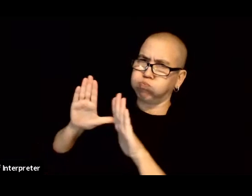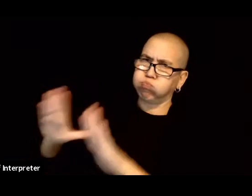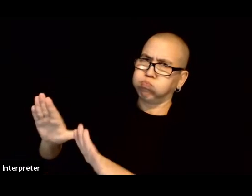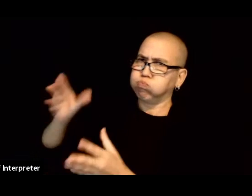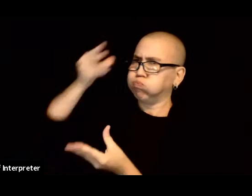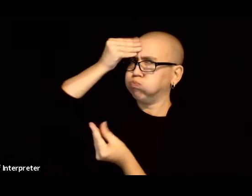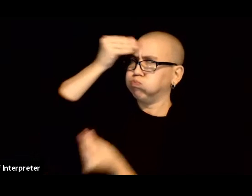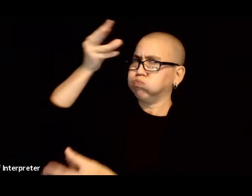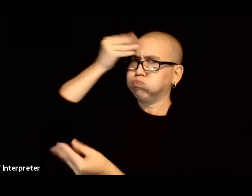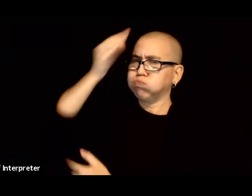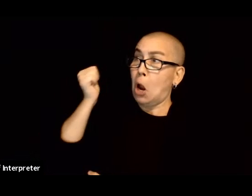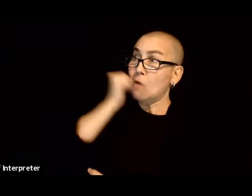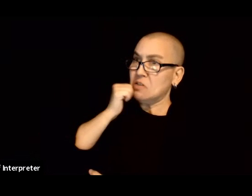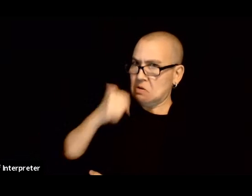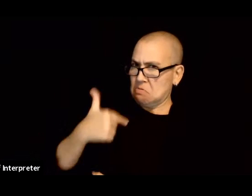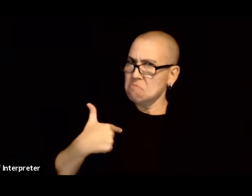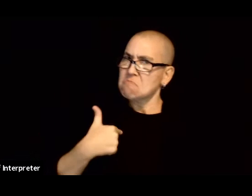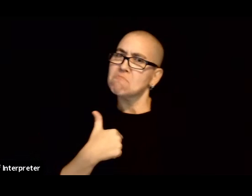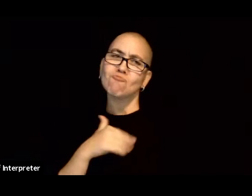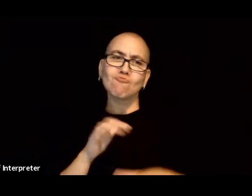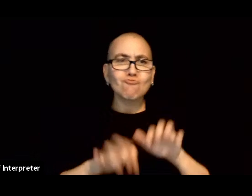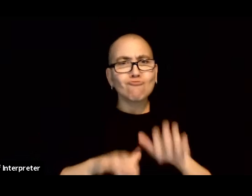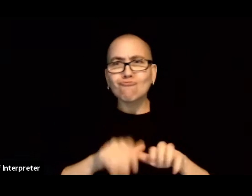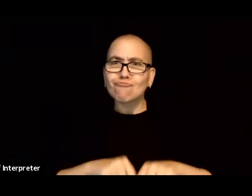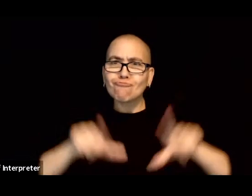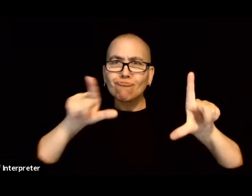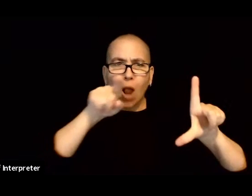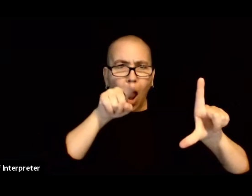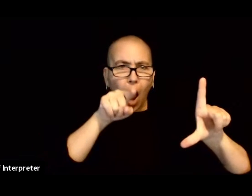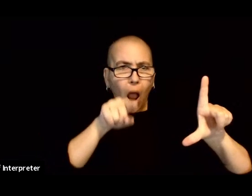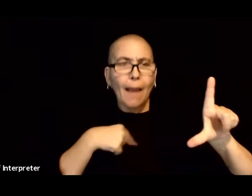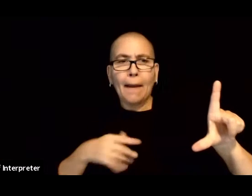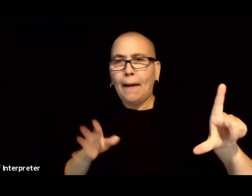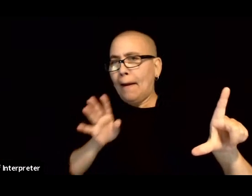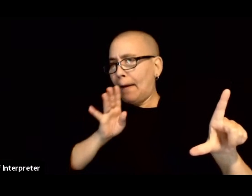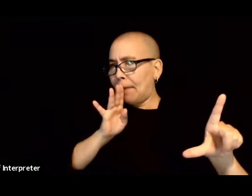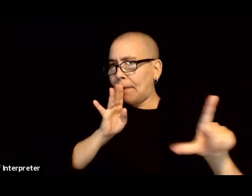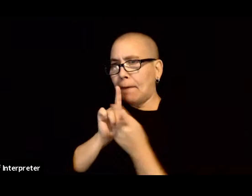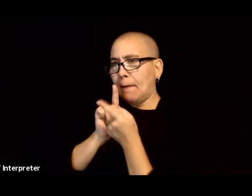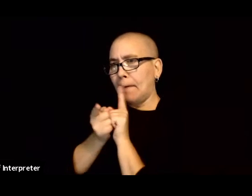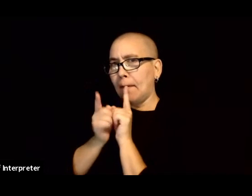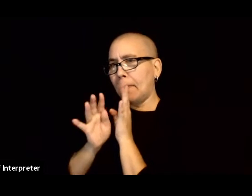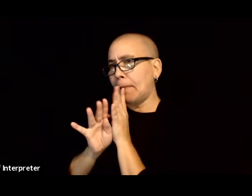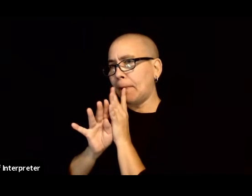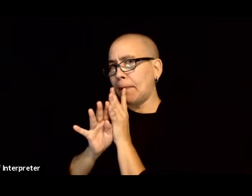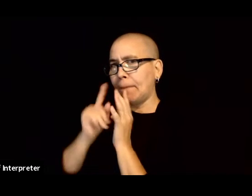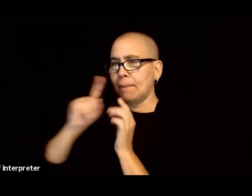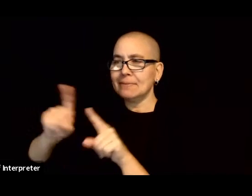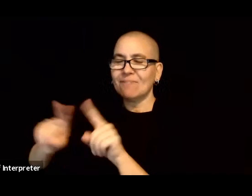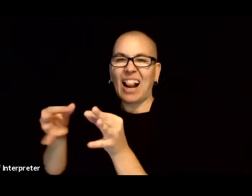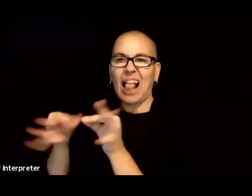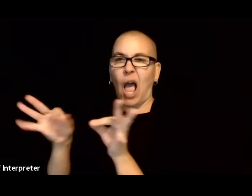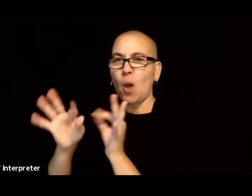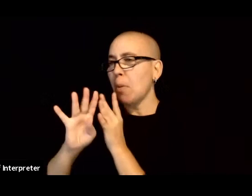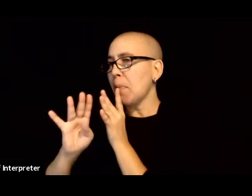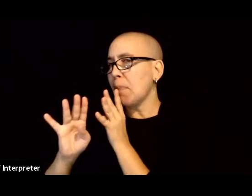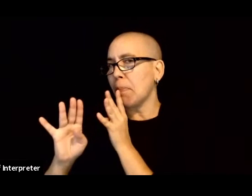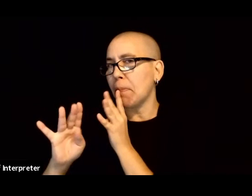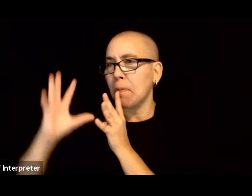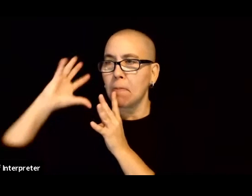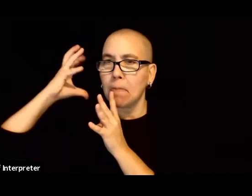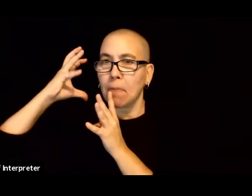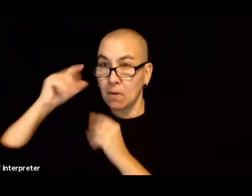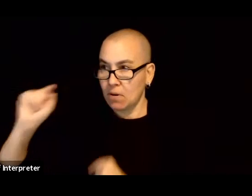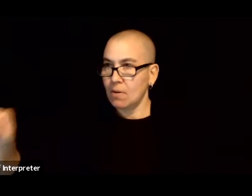we go to the radio and we update them all the how many people got case, how many cases we got, how many new cases, how many